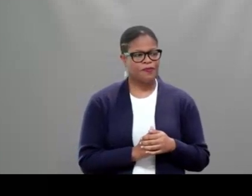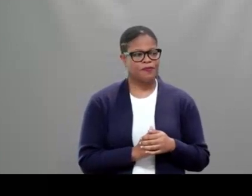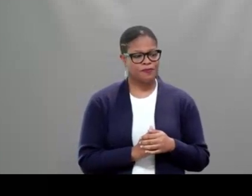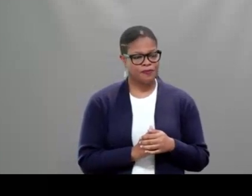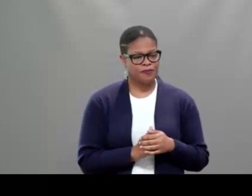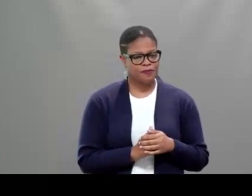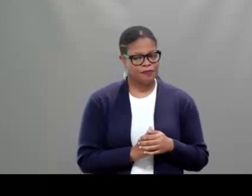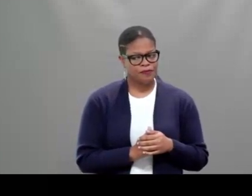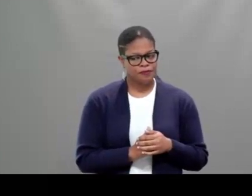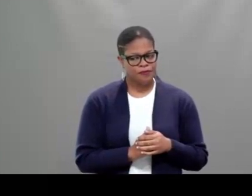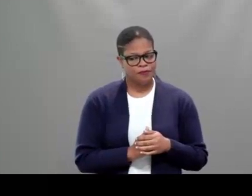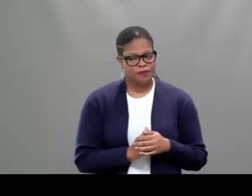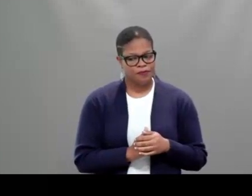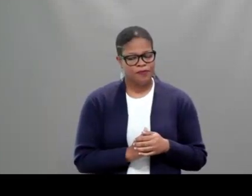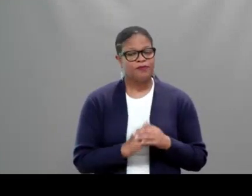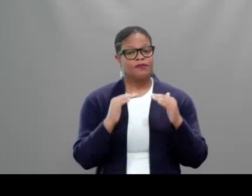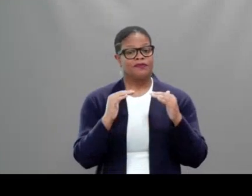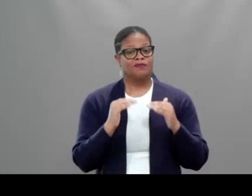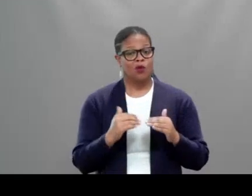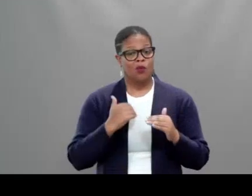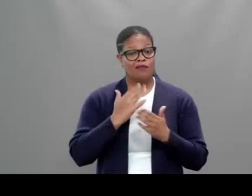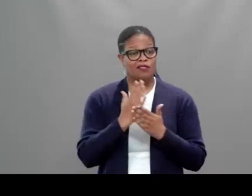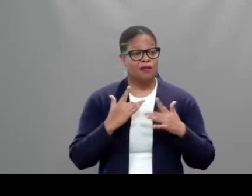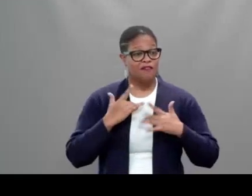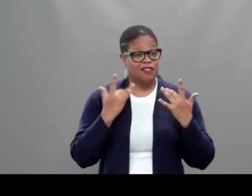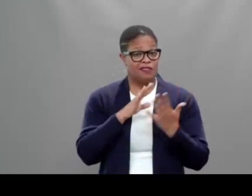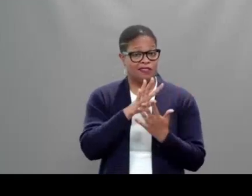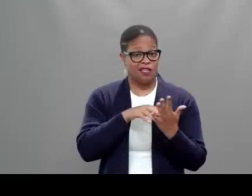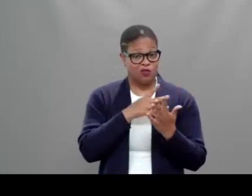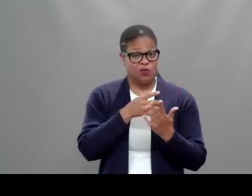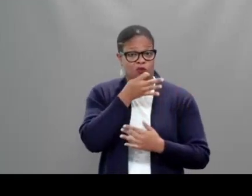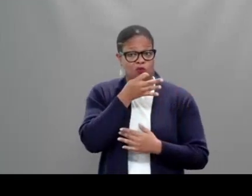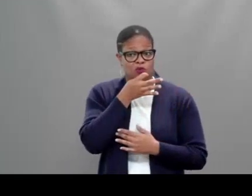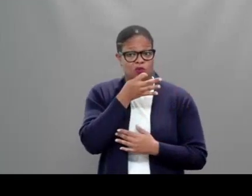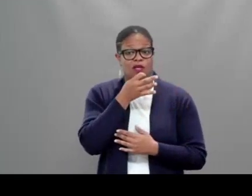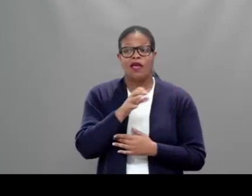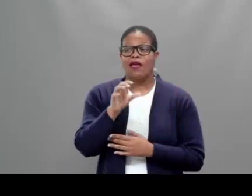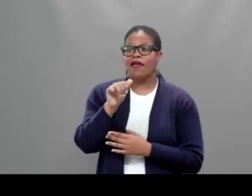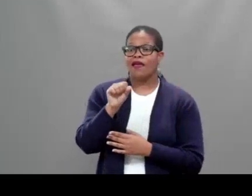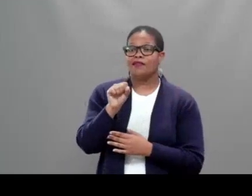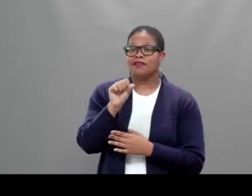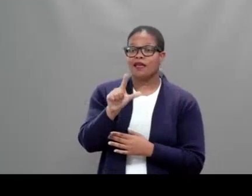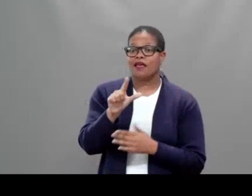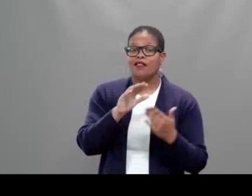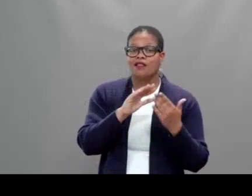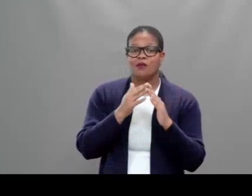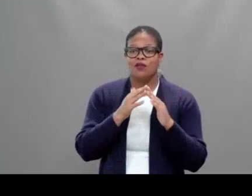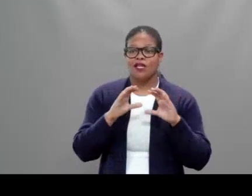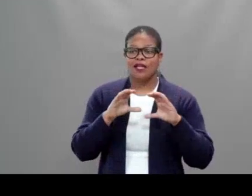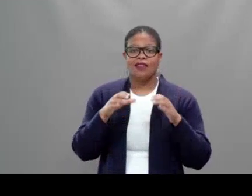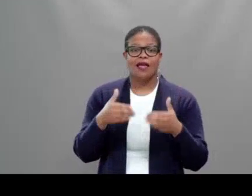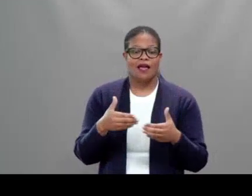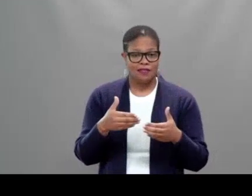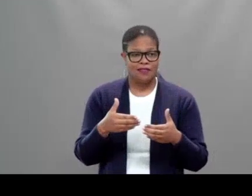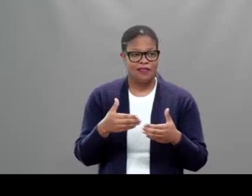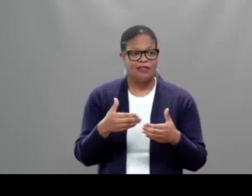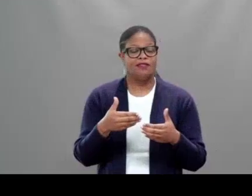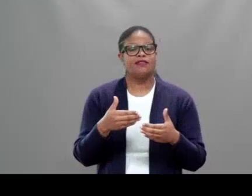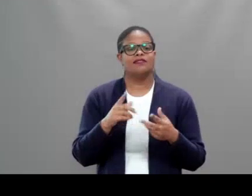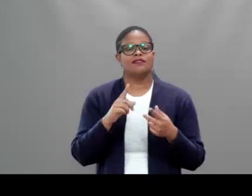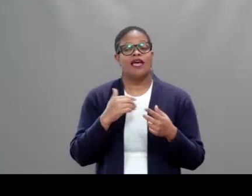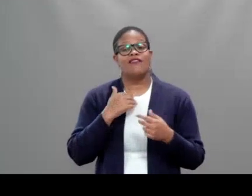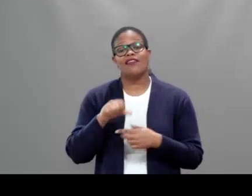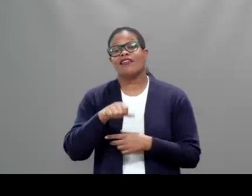some events that are scheduled coming up, and our ASL community class. We have another